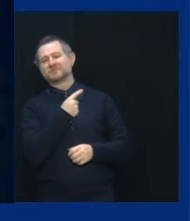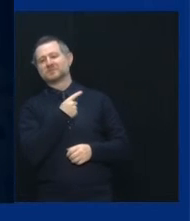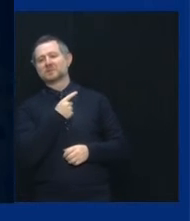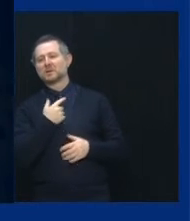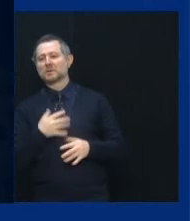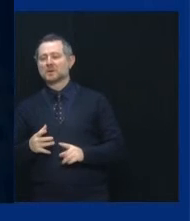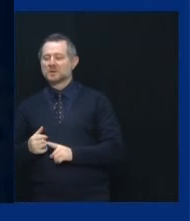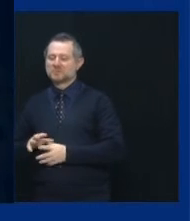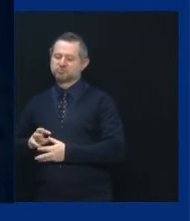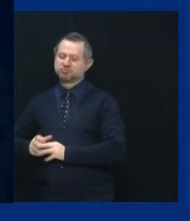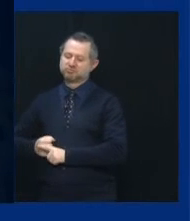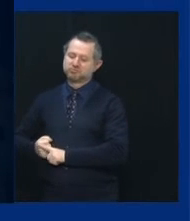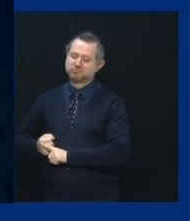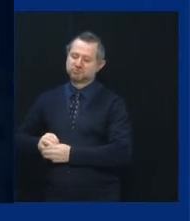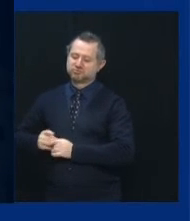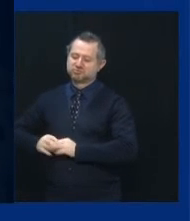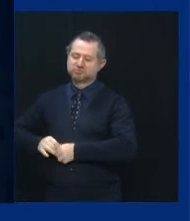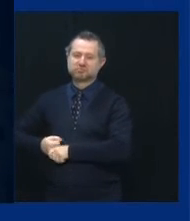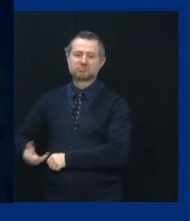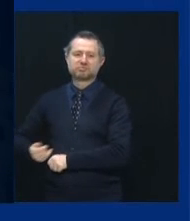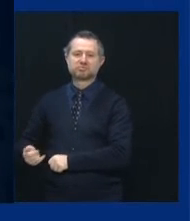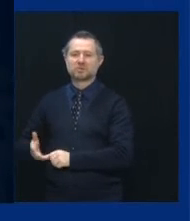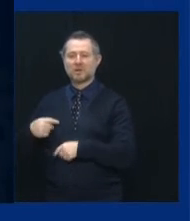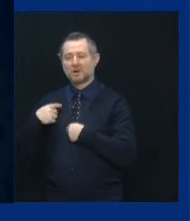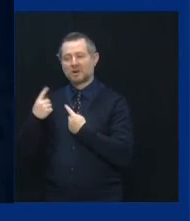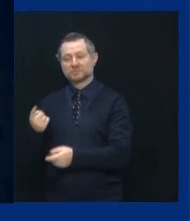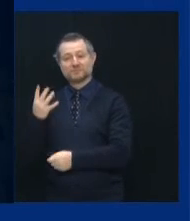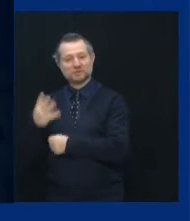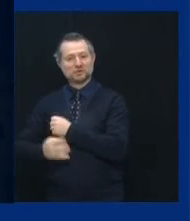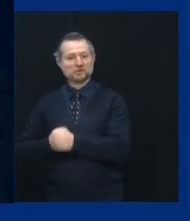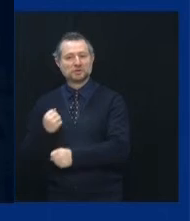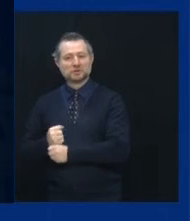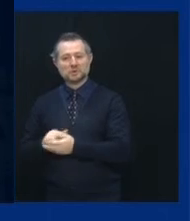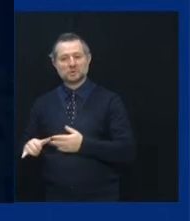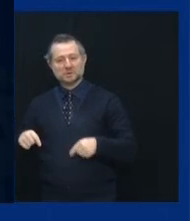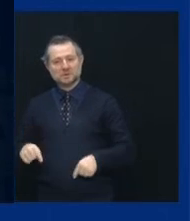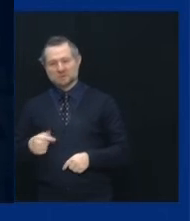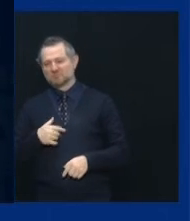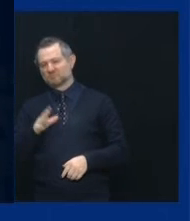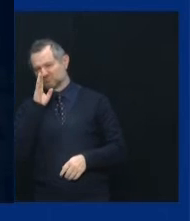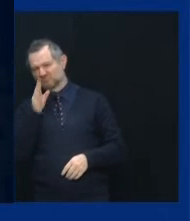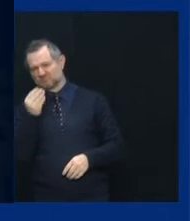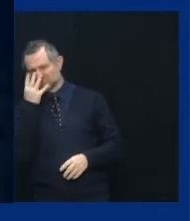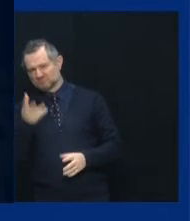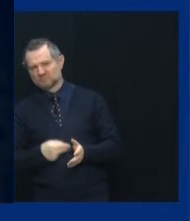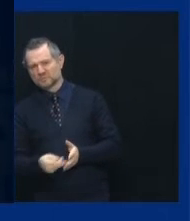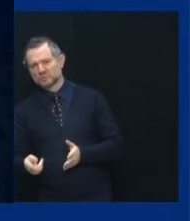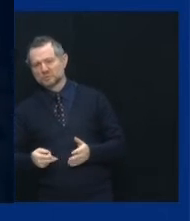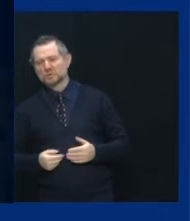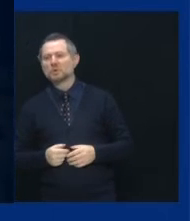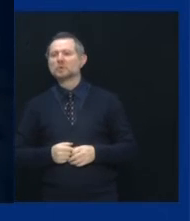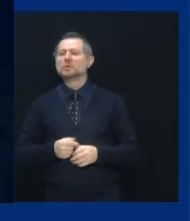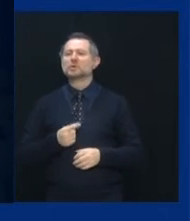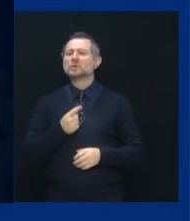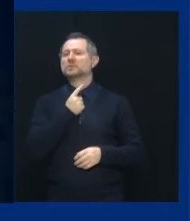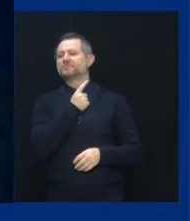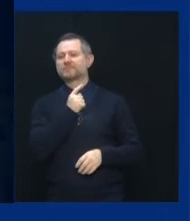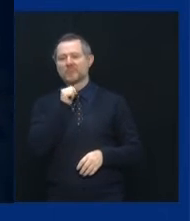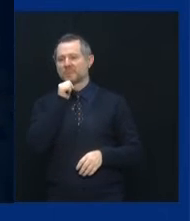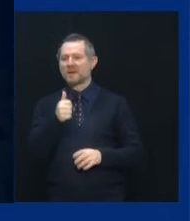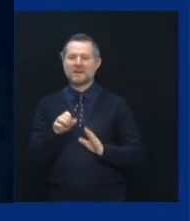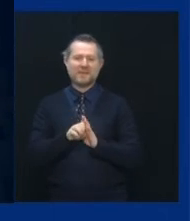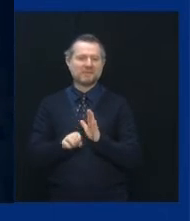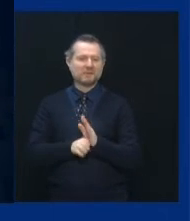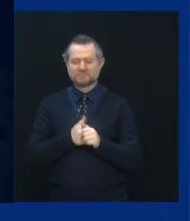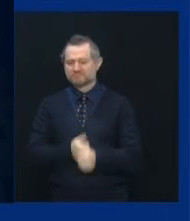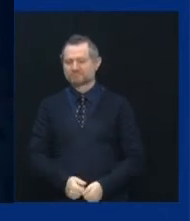State for 4 years, and that is not rhetorical. They have been unethical. They have